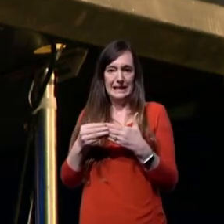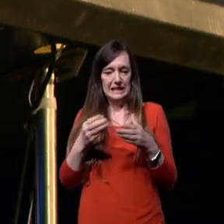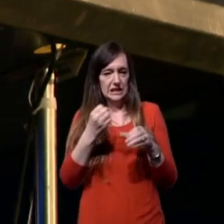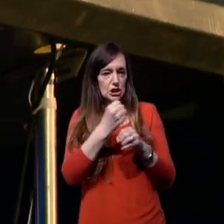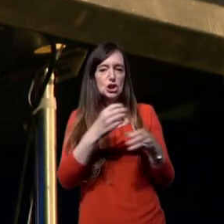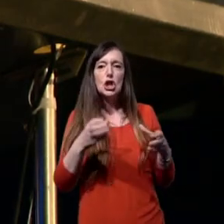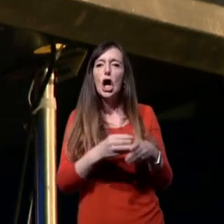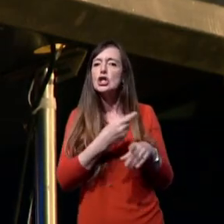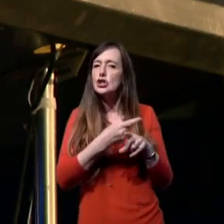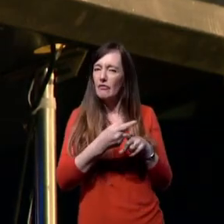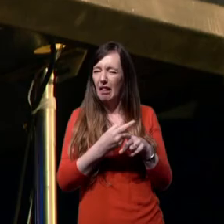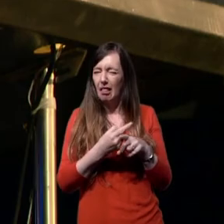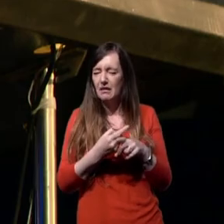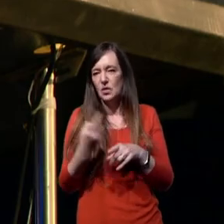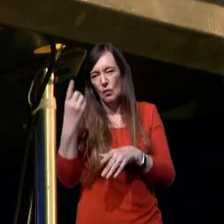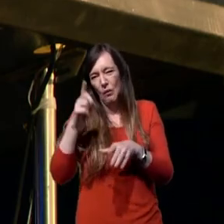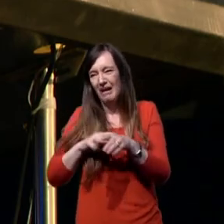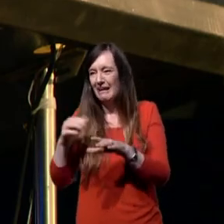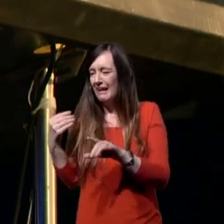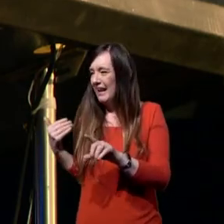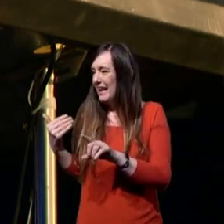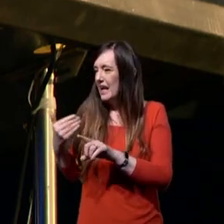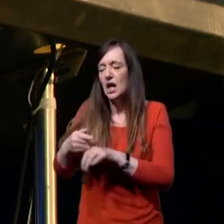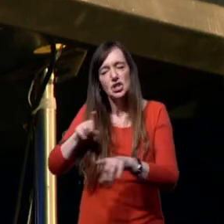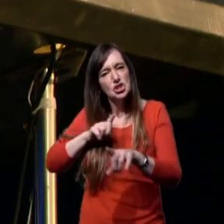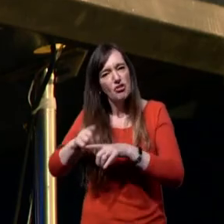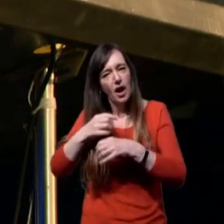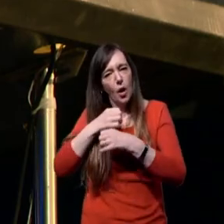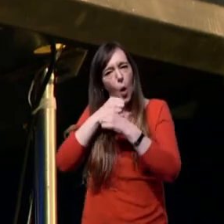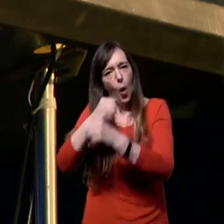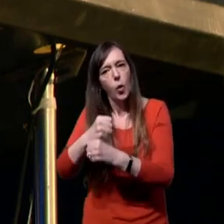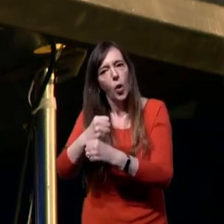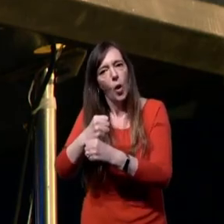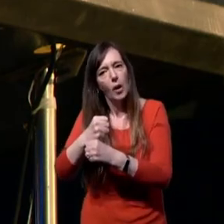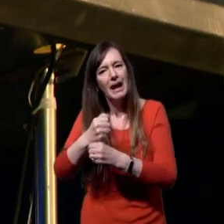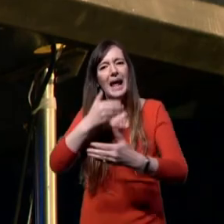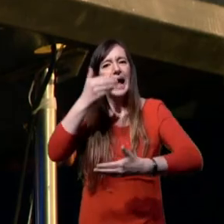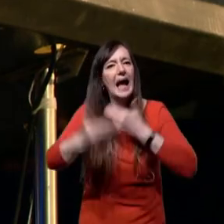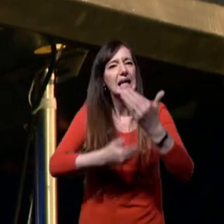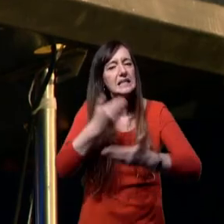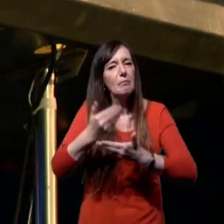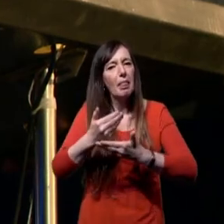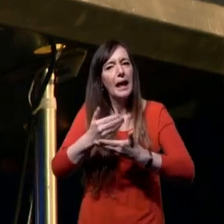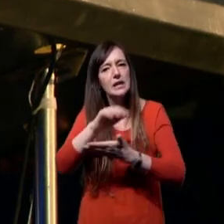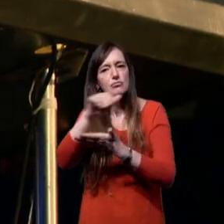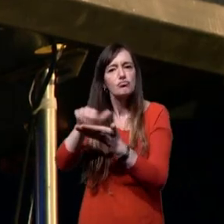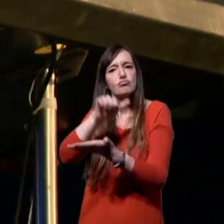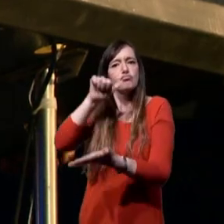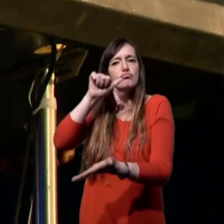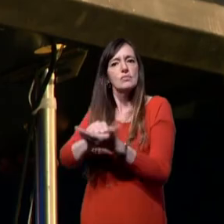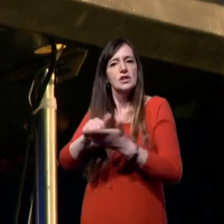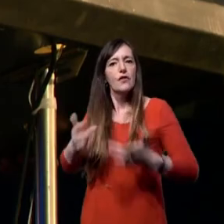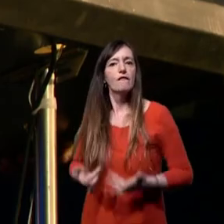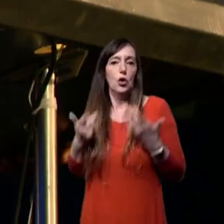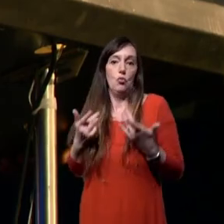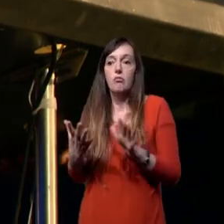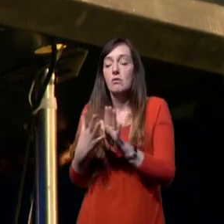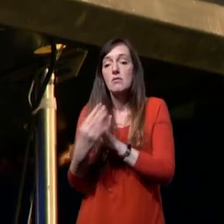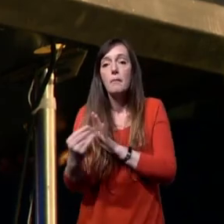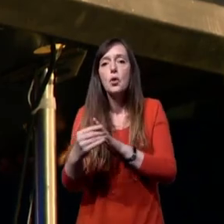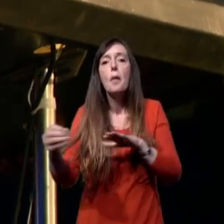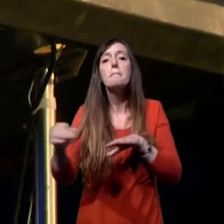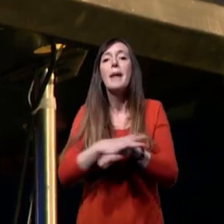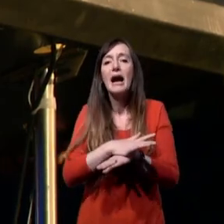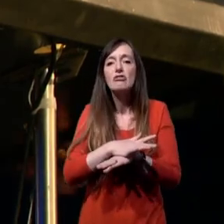to hold on and to articulate orthodox views, for example, on marriage at a national level,